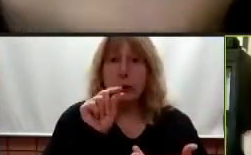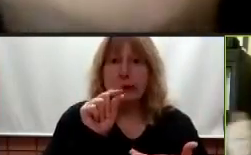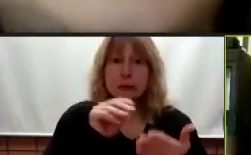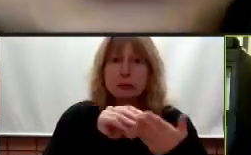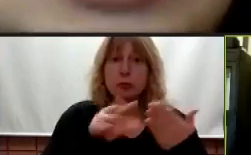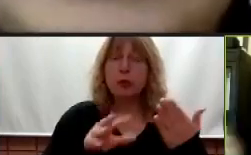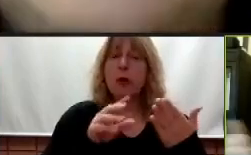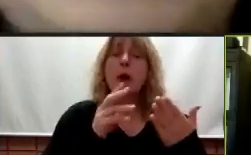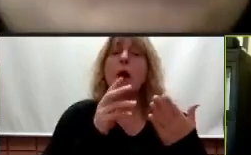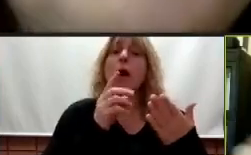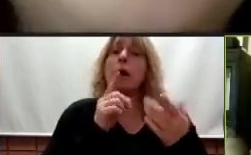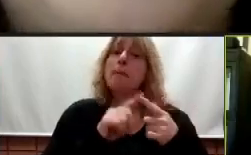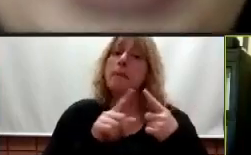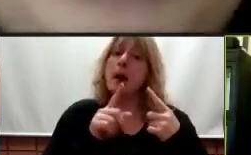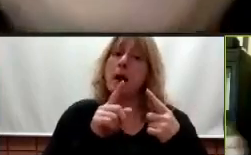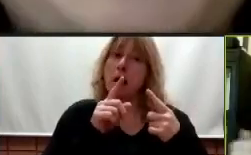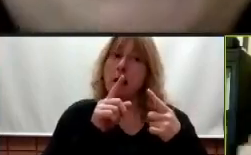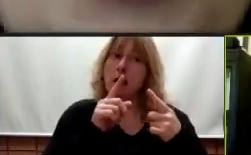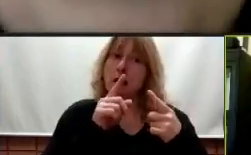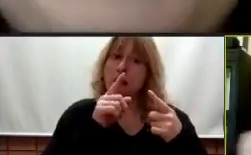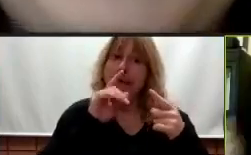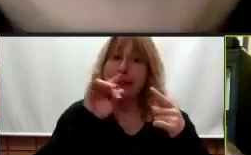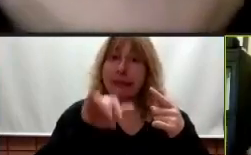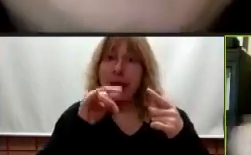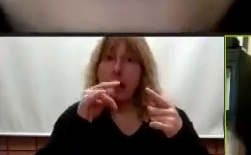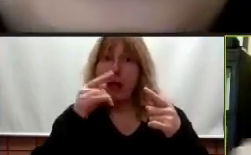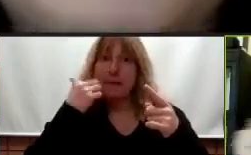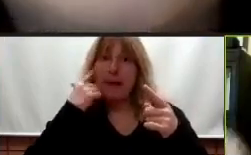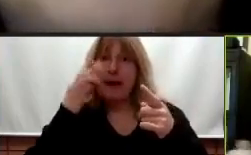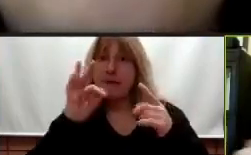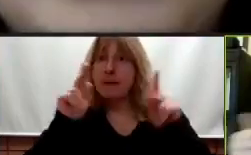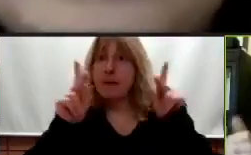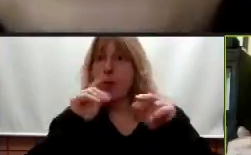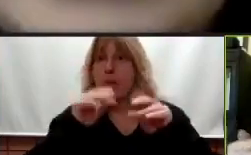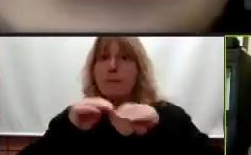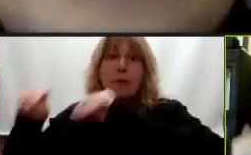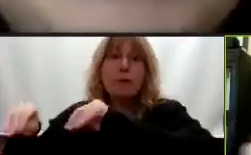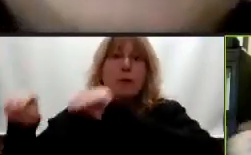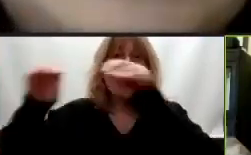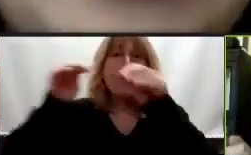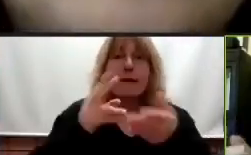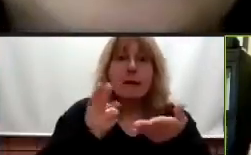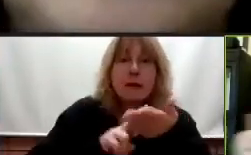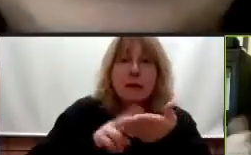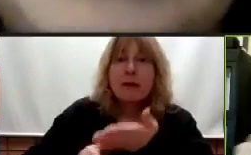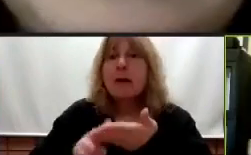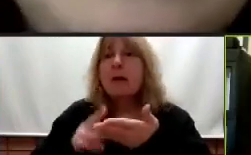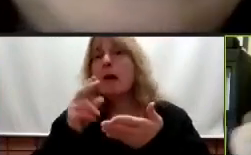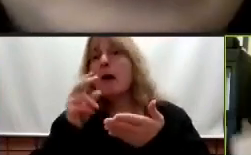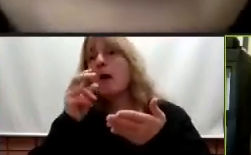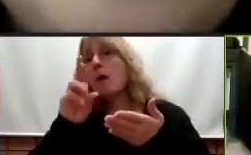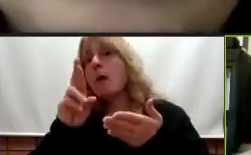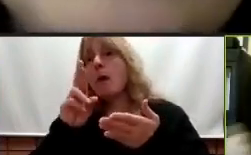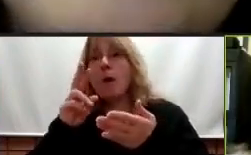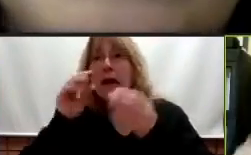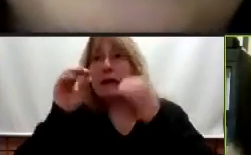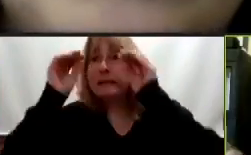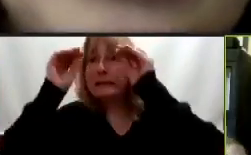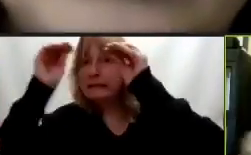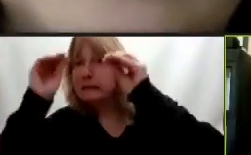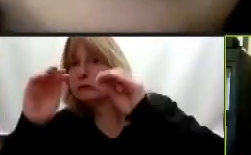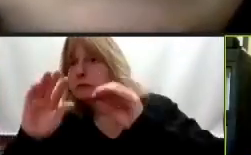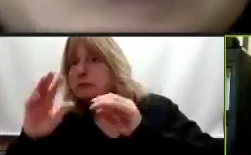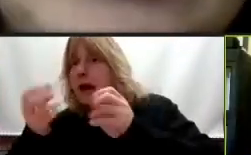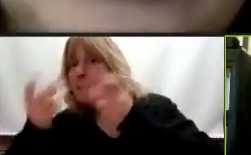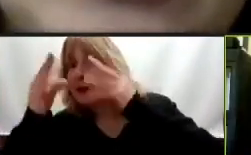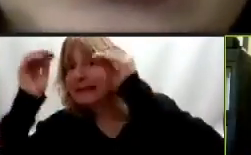And so some of that has to do with teaching and people moving around and enrollment. So what's happening now to really think through